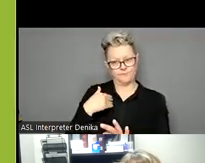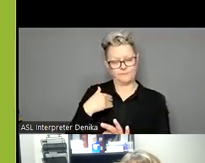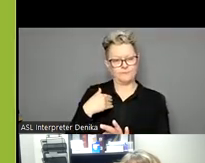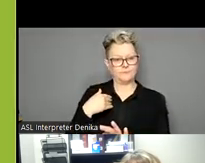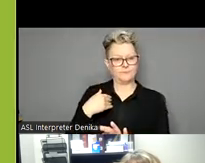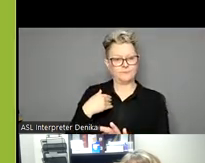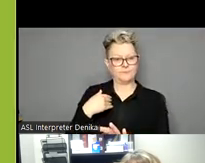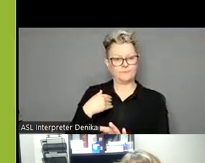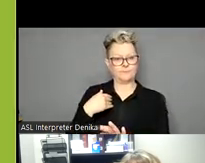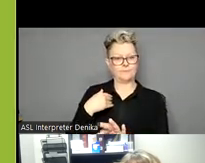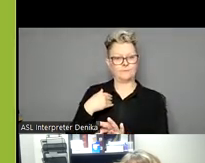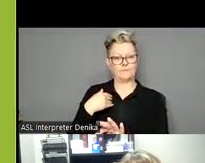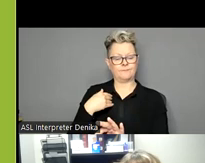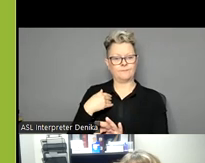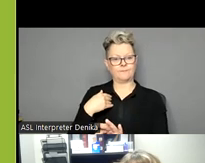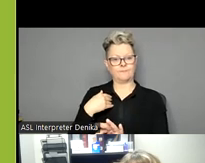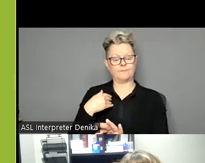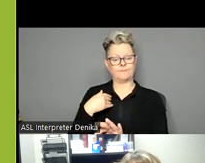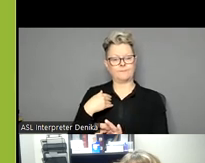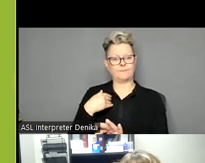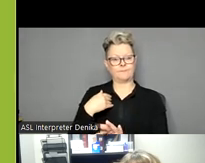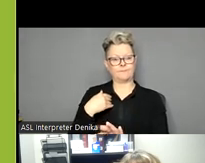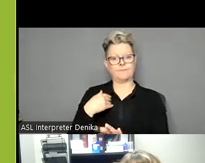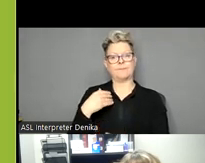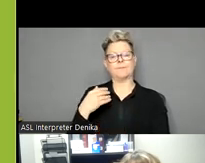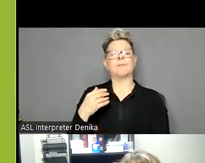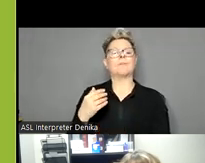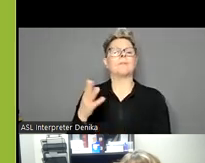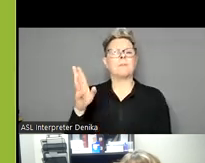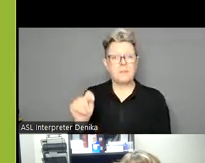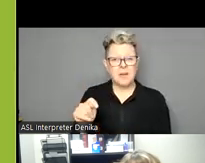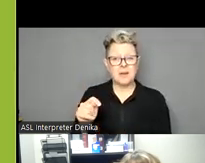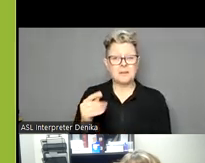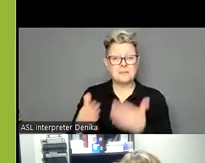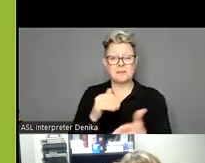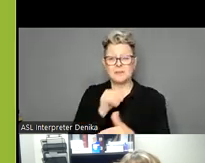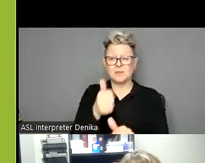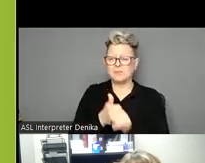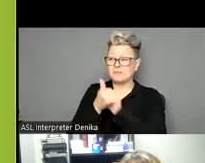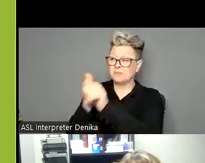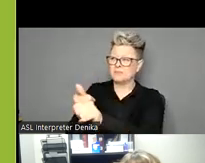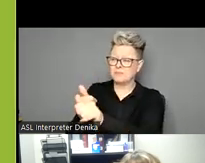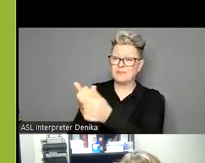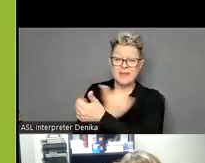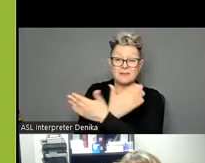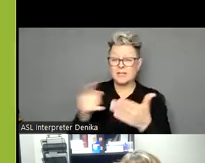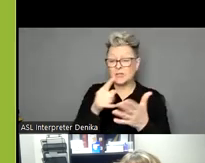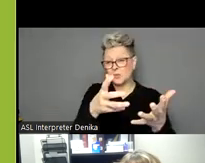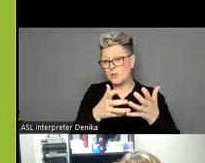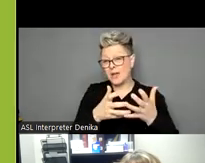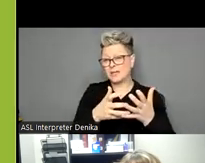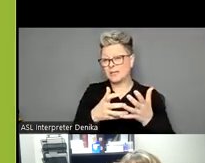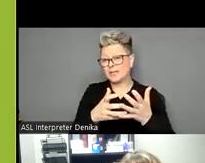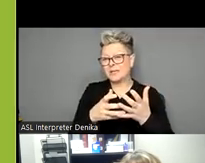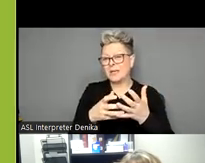But they may or may not actually do everything you want them to. It may only deal with certain things that are in that